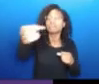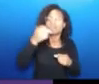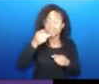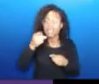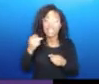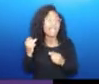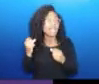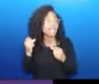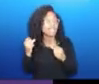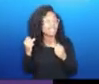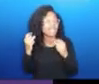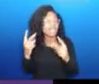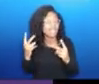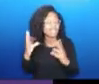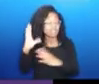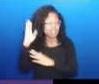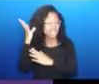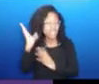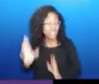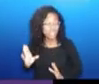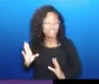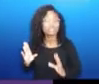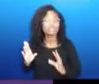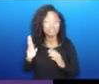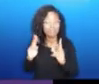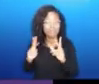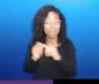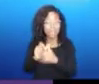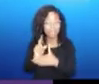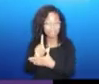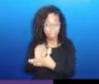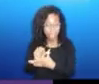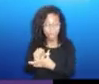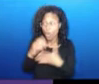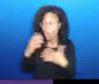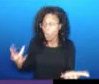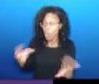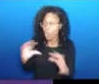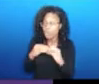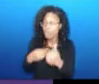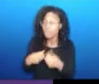or maybe even organizations providing products and services.